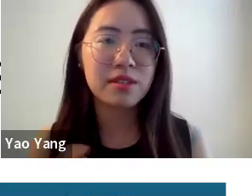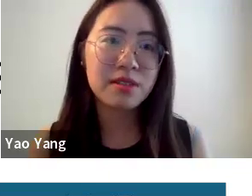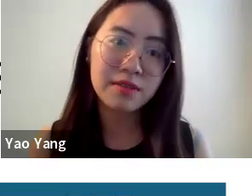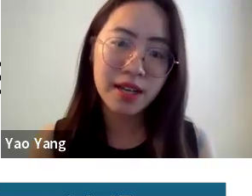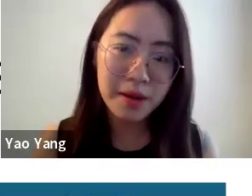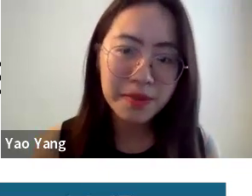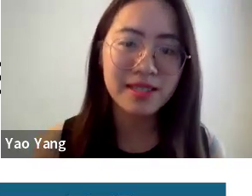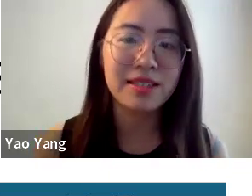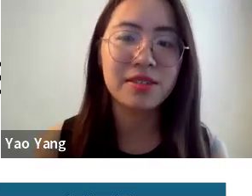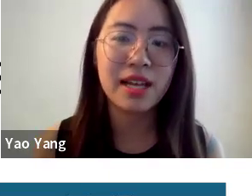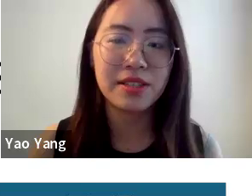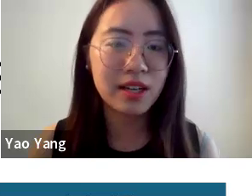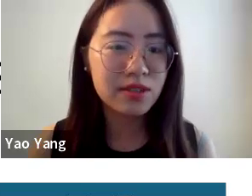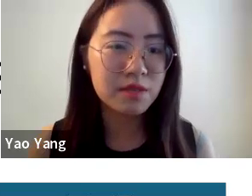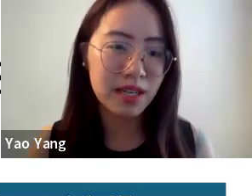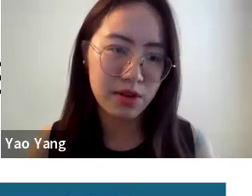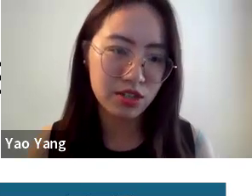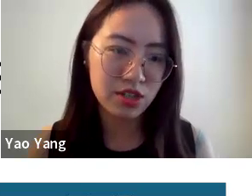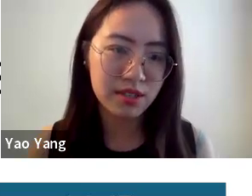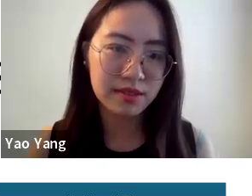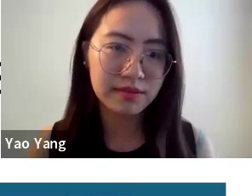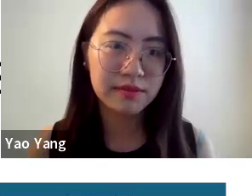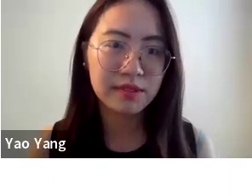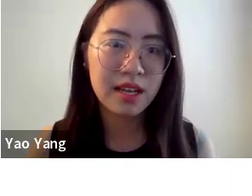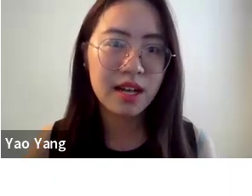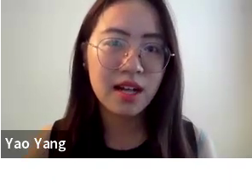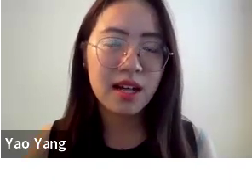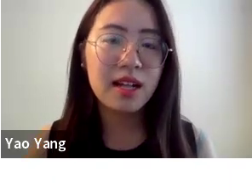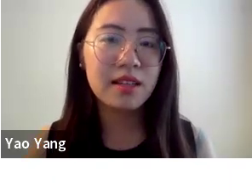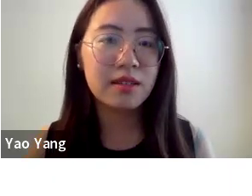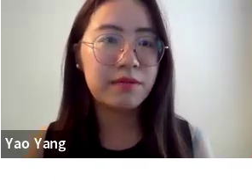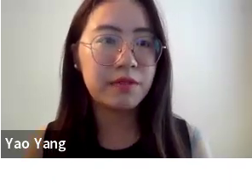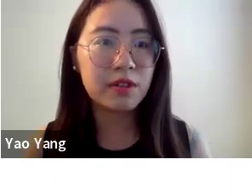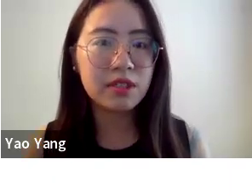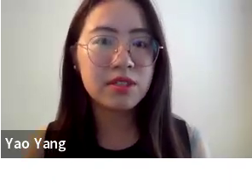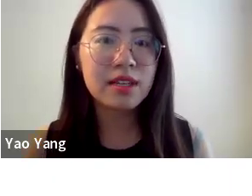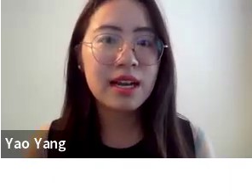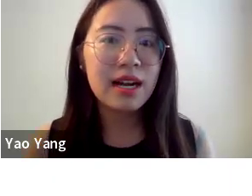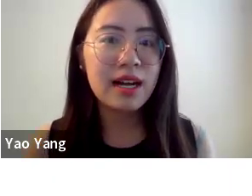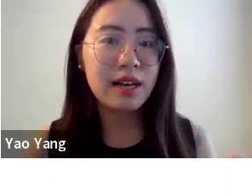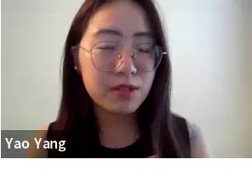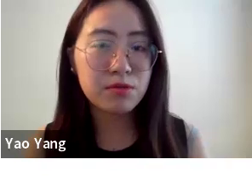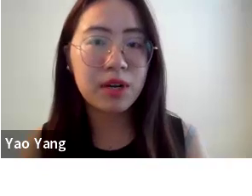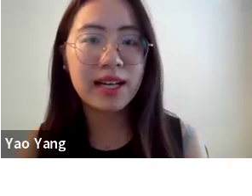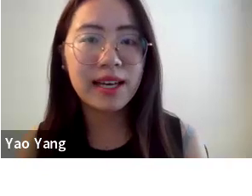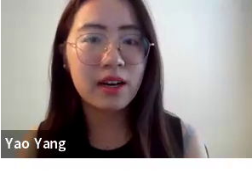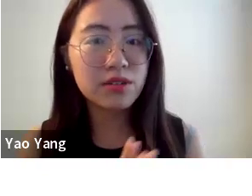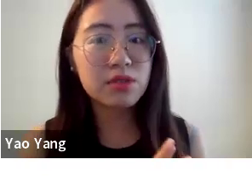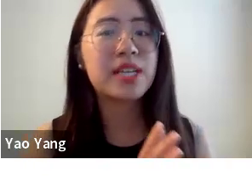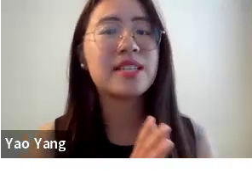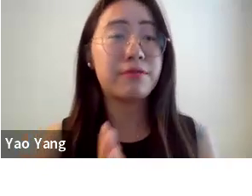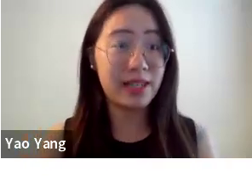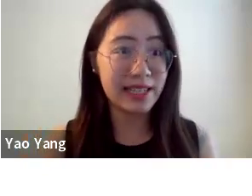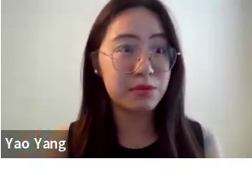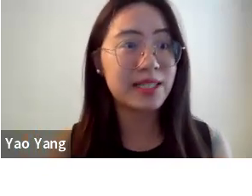this gives students a sense of competence and long-term direction. The fourth, FSY